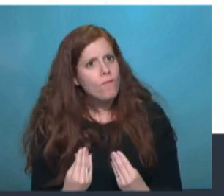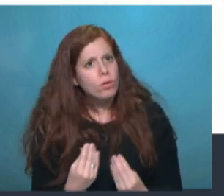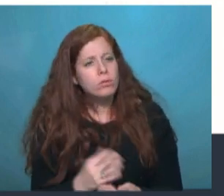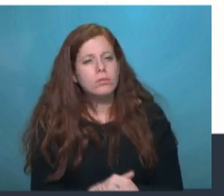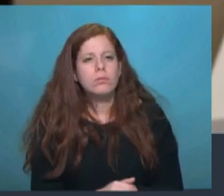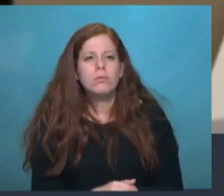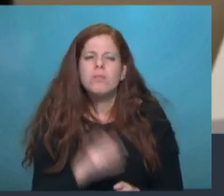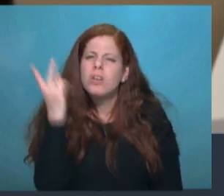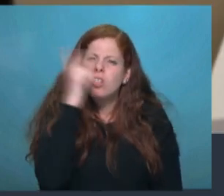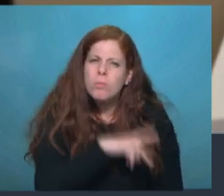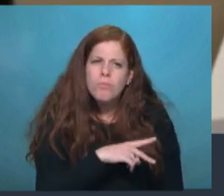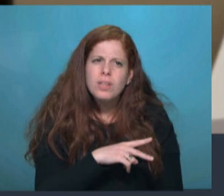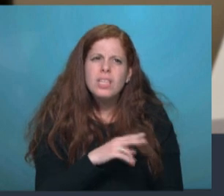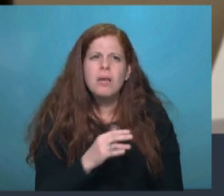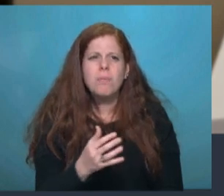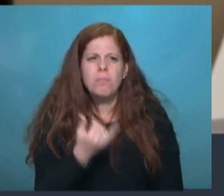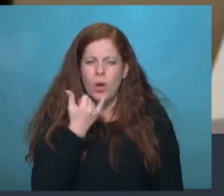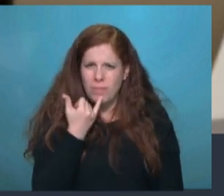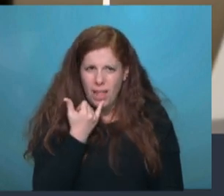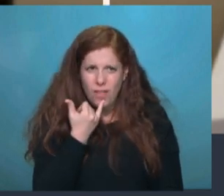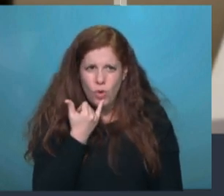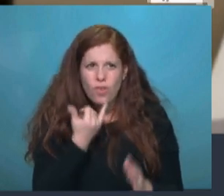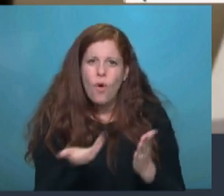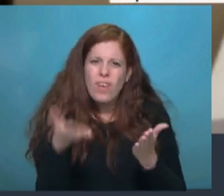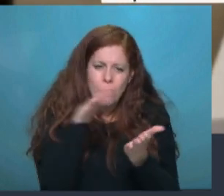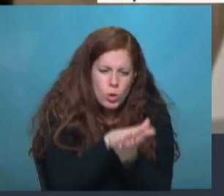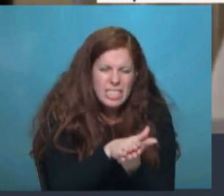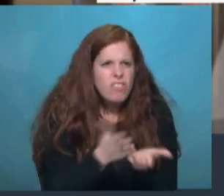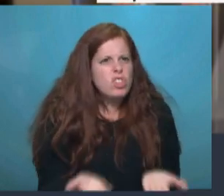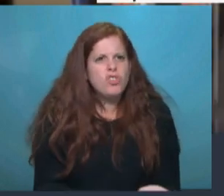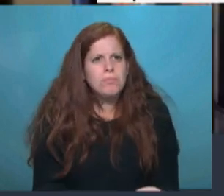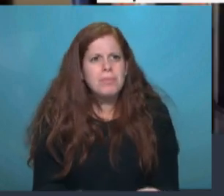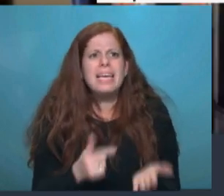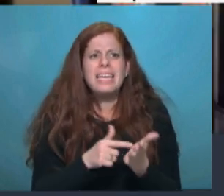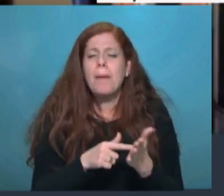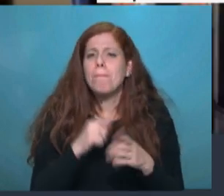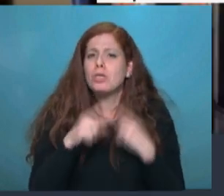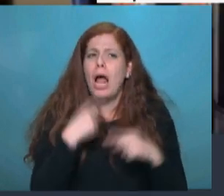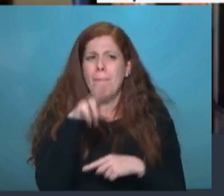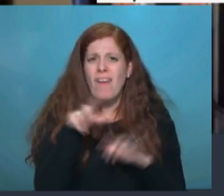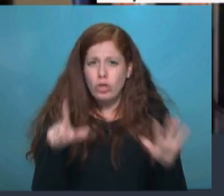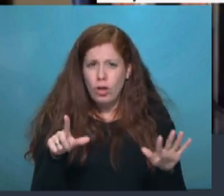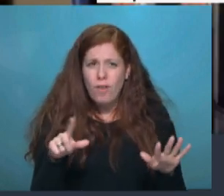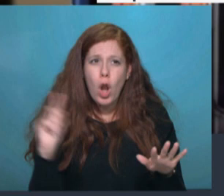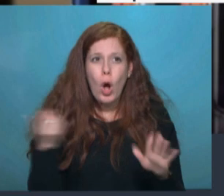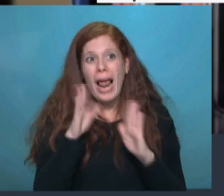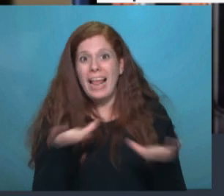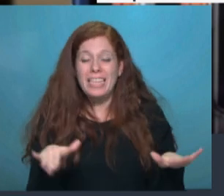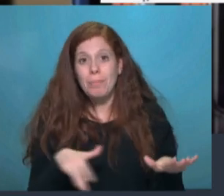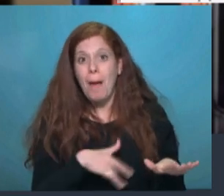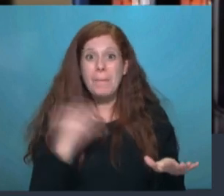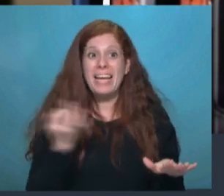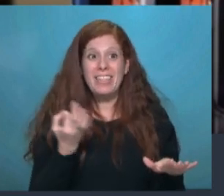get is when you take a phone and you make a sandwich out of it. Because back in 2007, for all the cool kids that were around